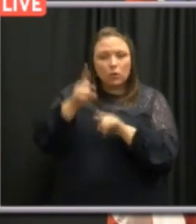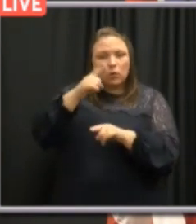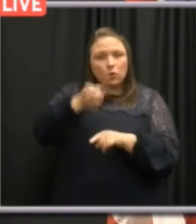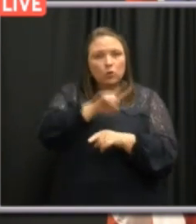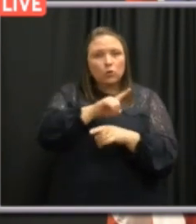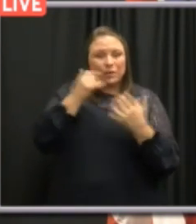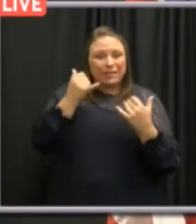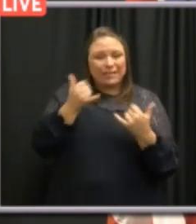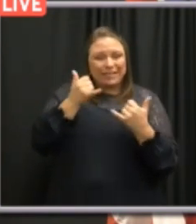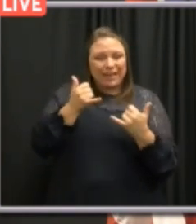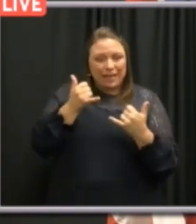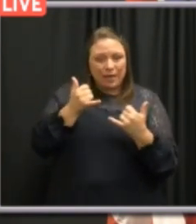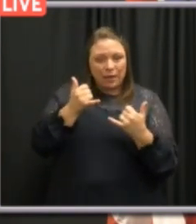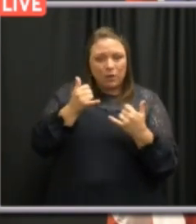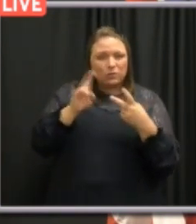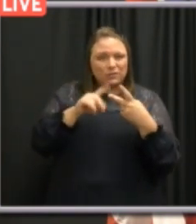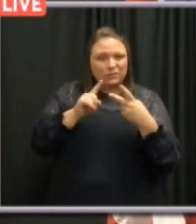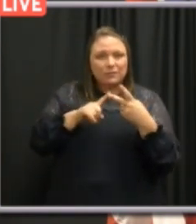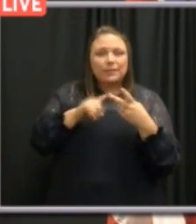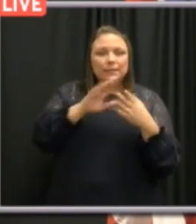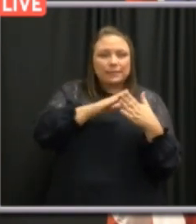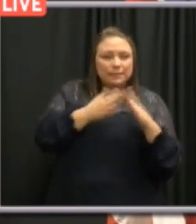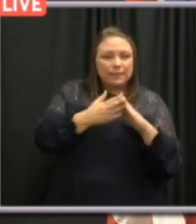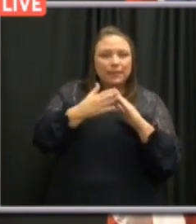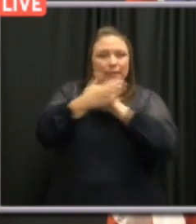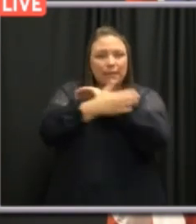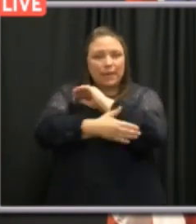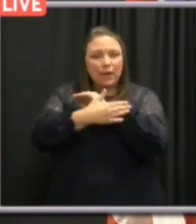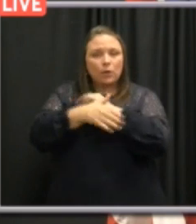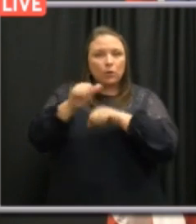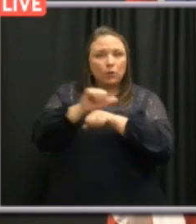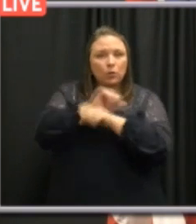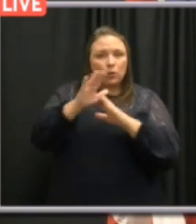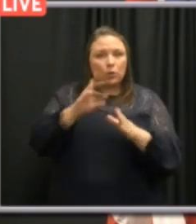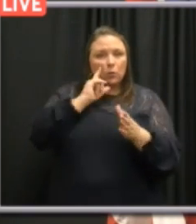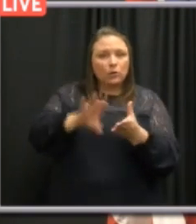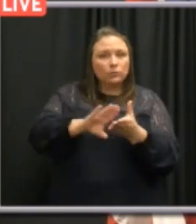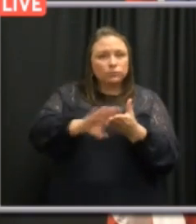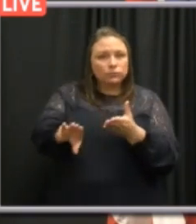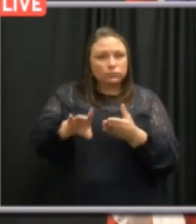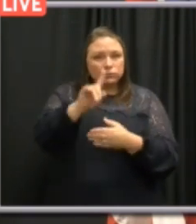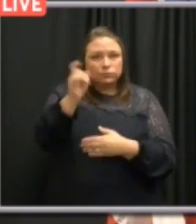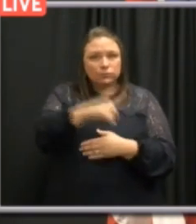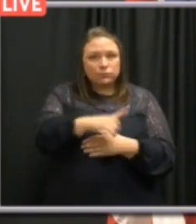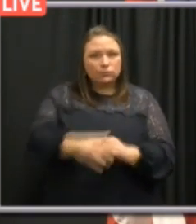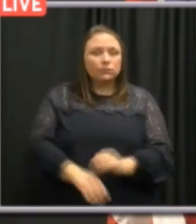a position where city and county employees may have to be furloughed? Thank you.